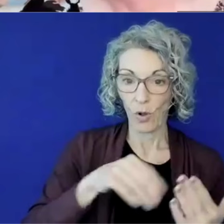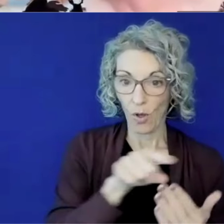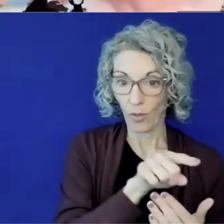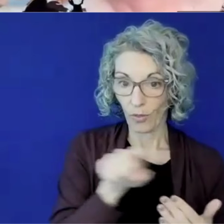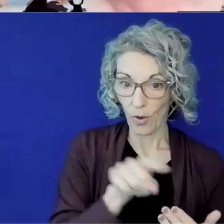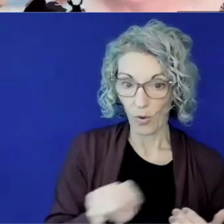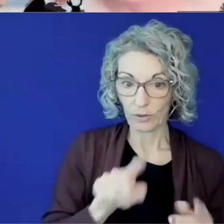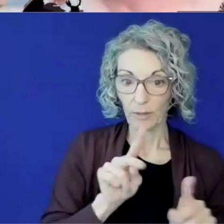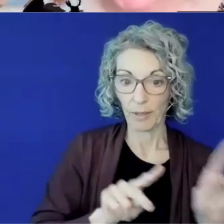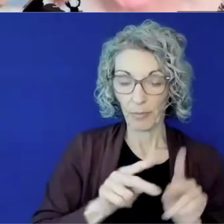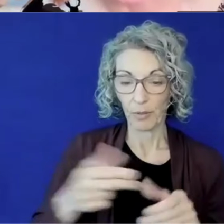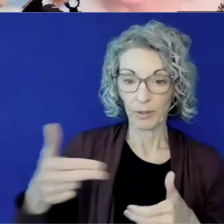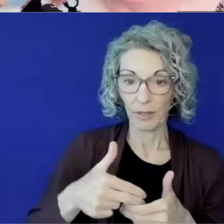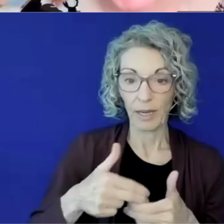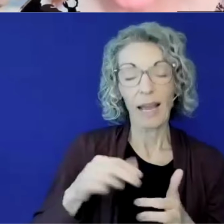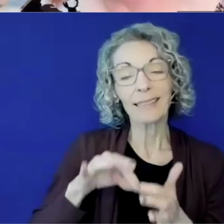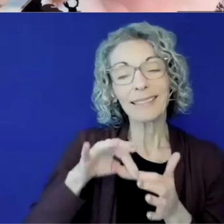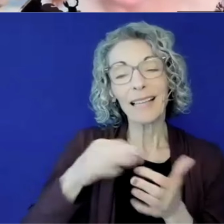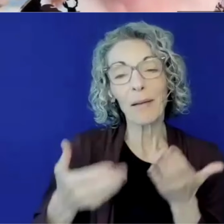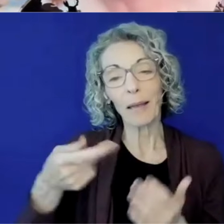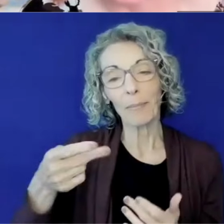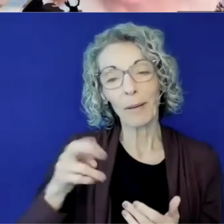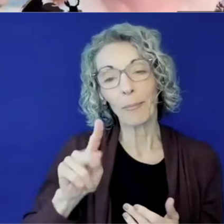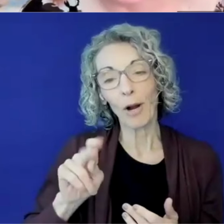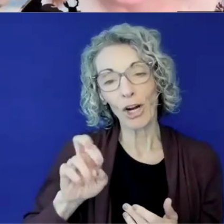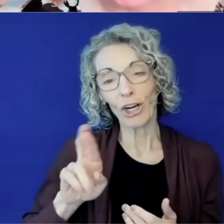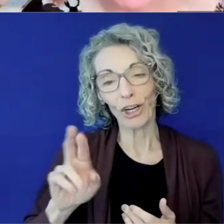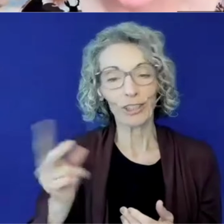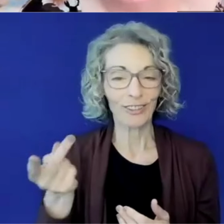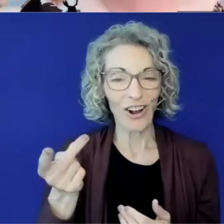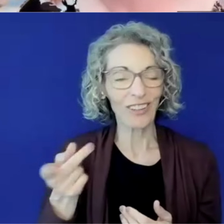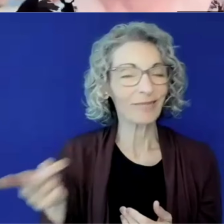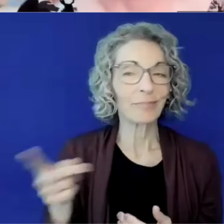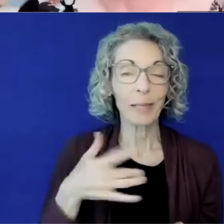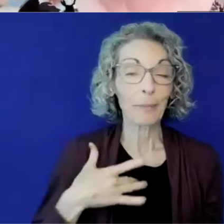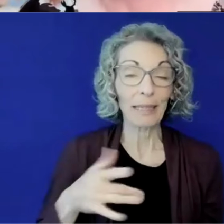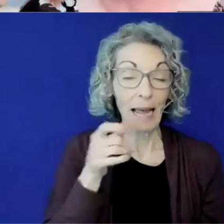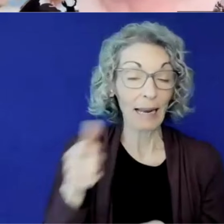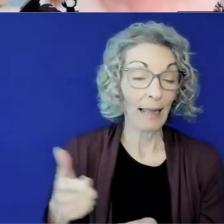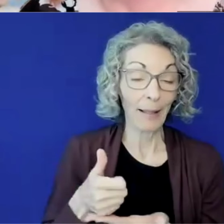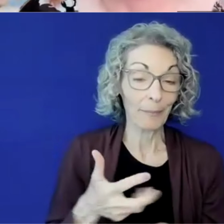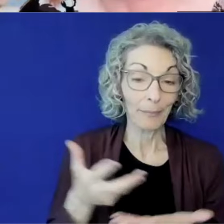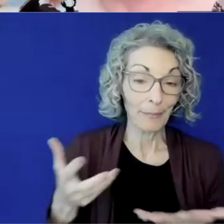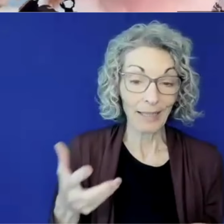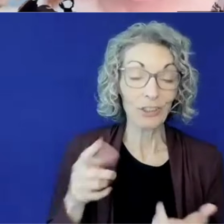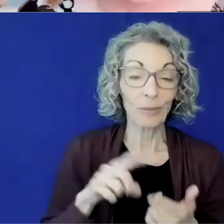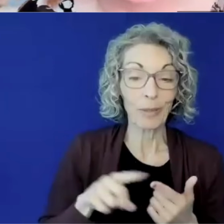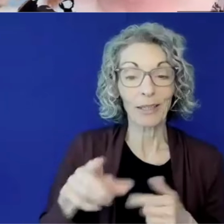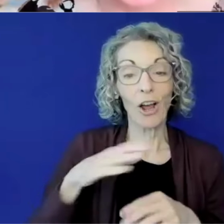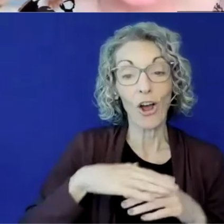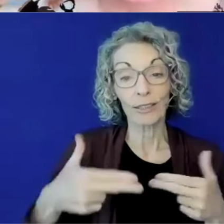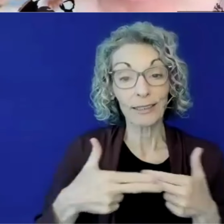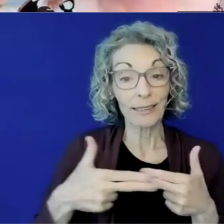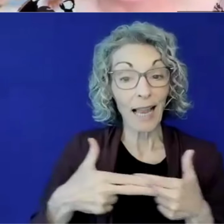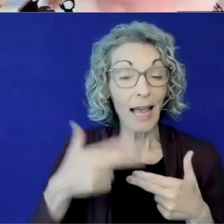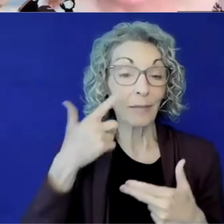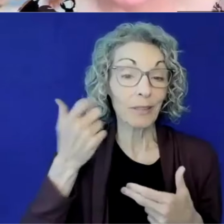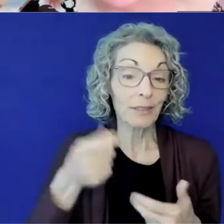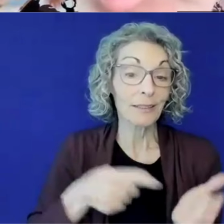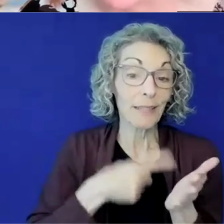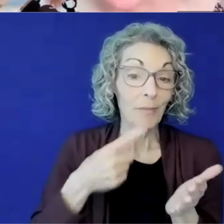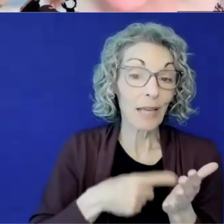participating, except maybe Parker, the dog. Parker is not very helpful, but he's on the slide because sometimes